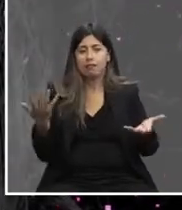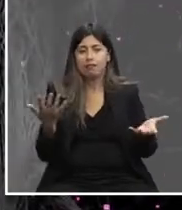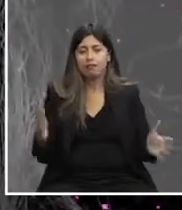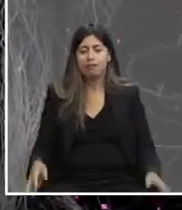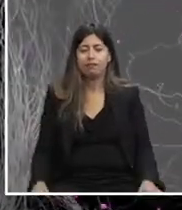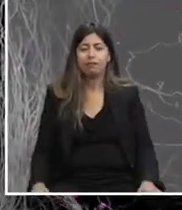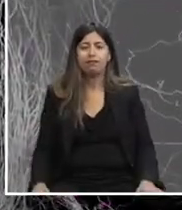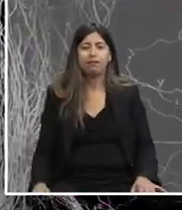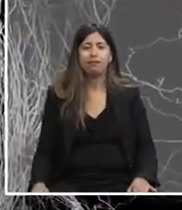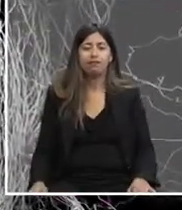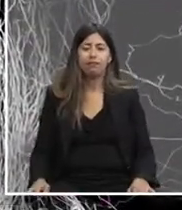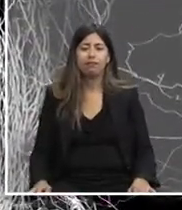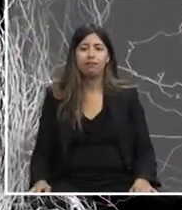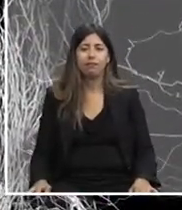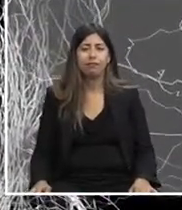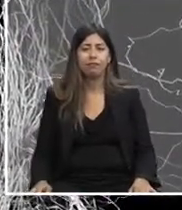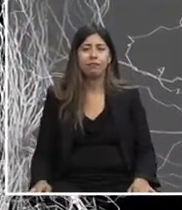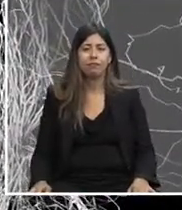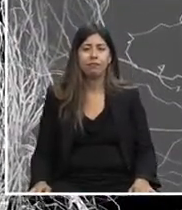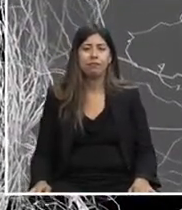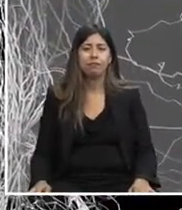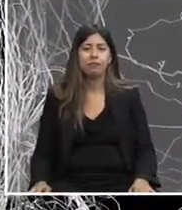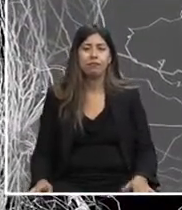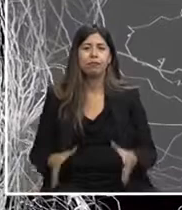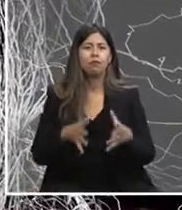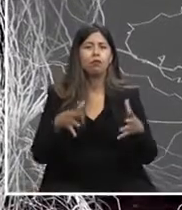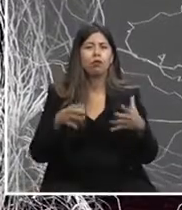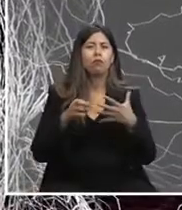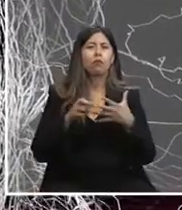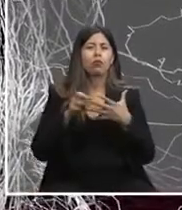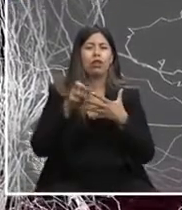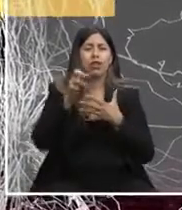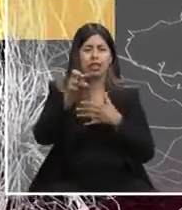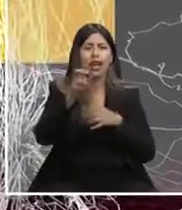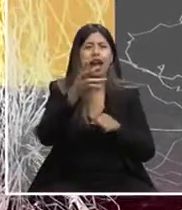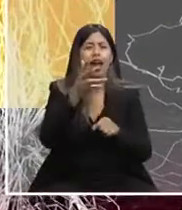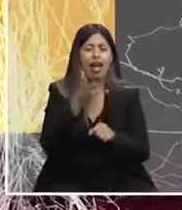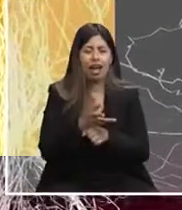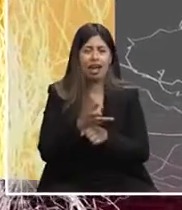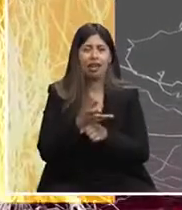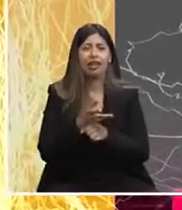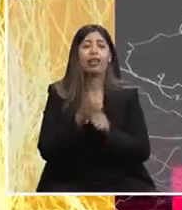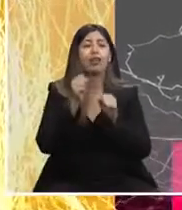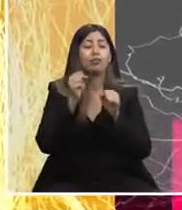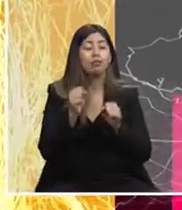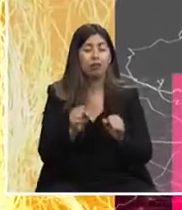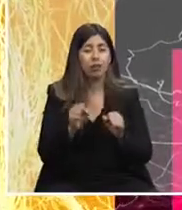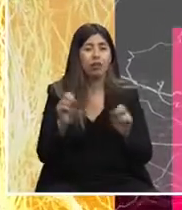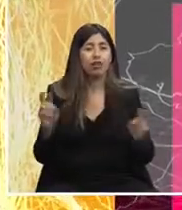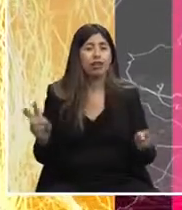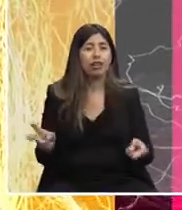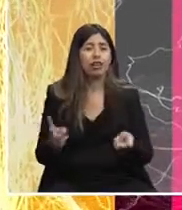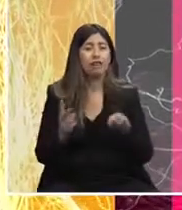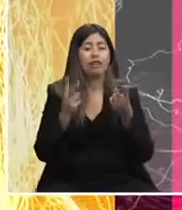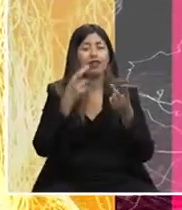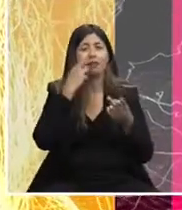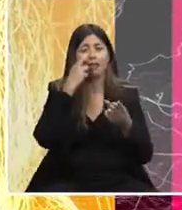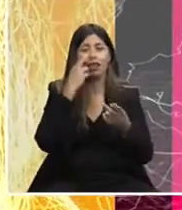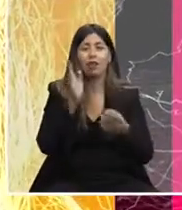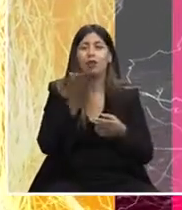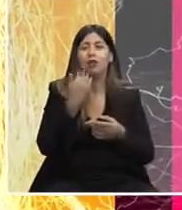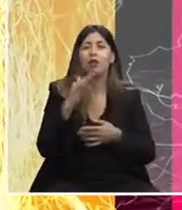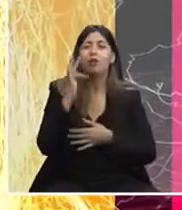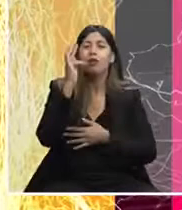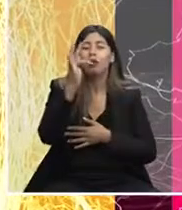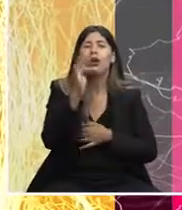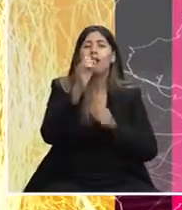long-termist argument for safeguarding humanity's potential. Our future could be so much longer and better than our fleeting present. And